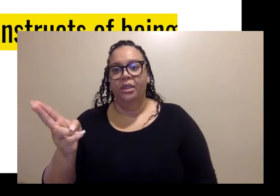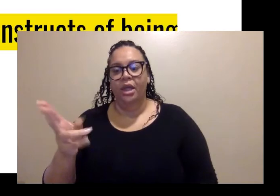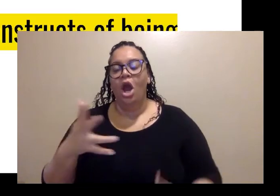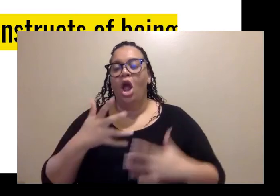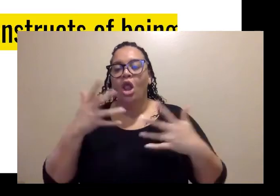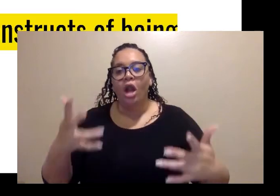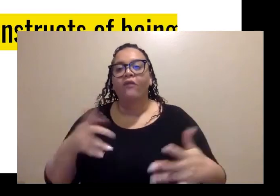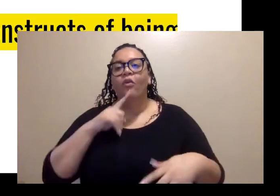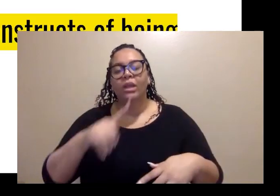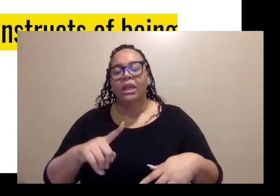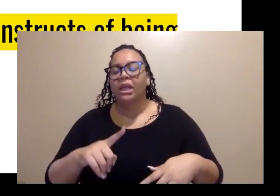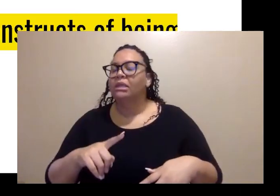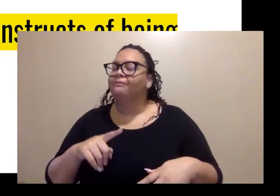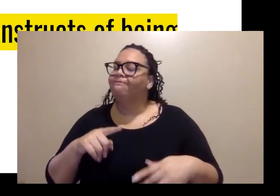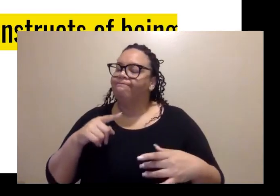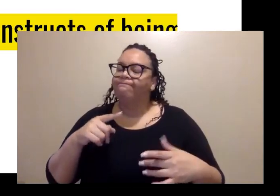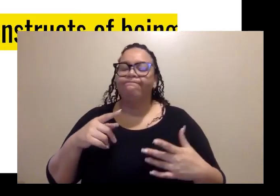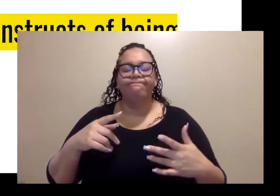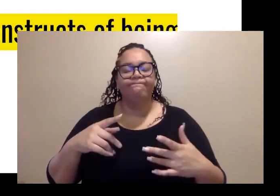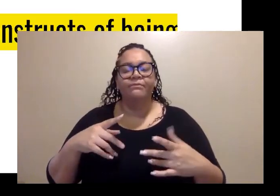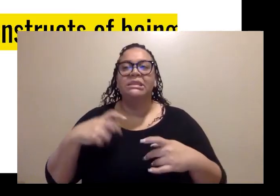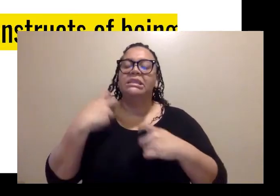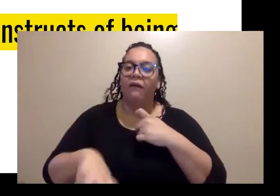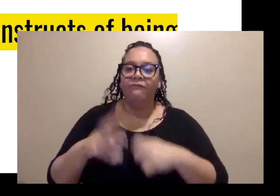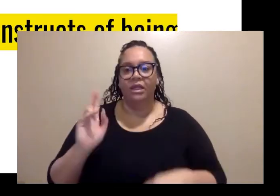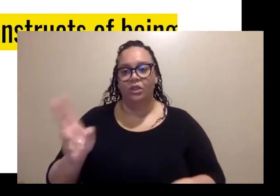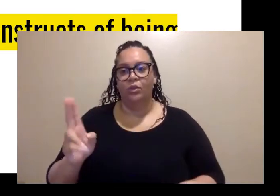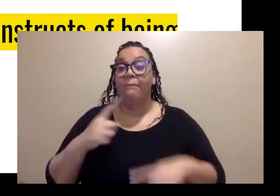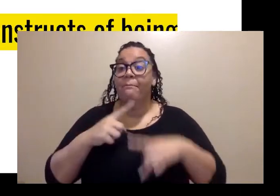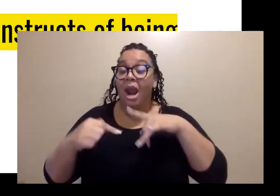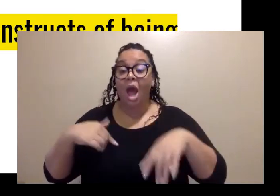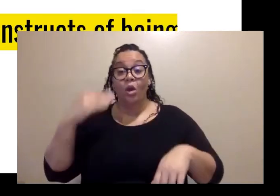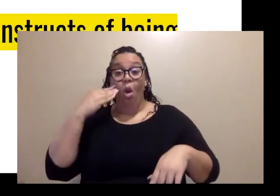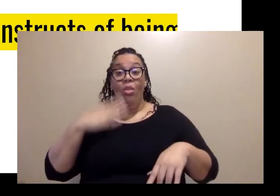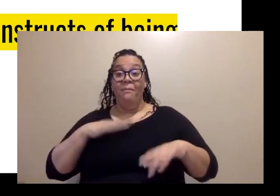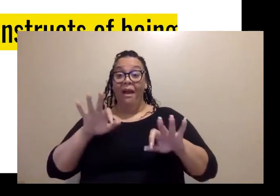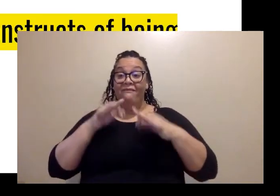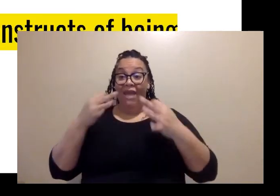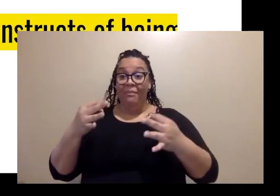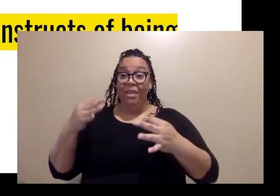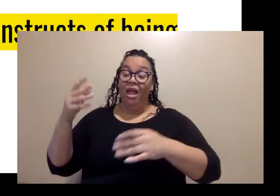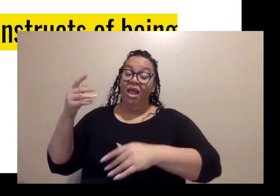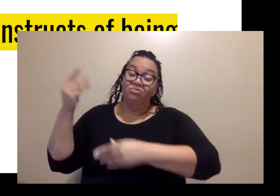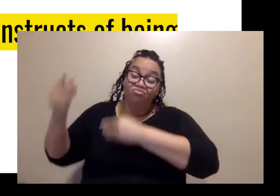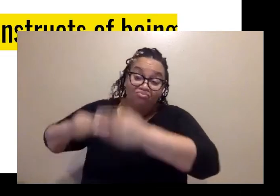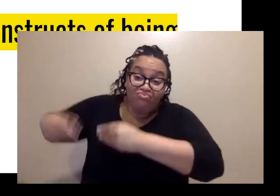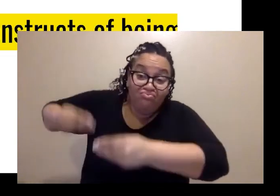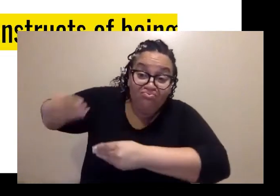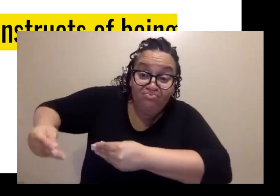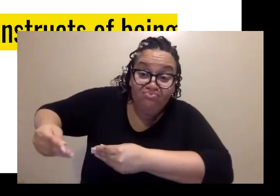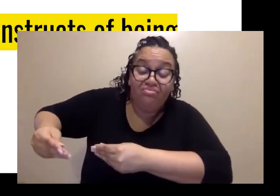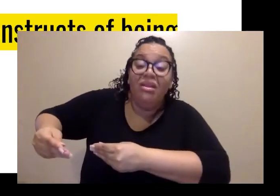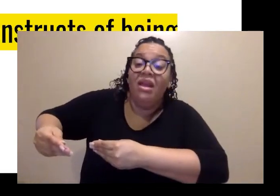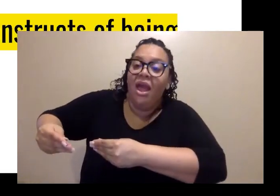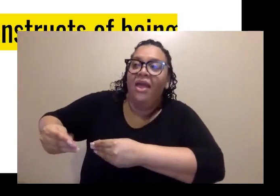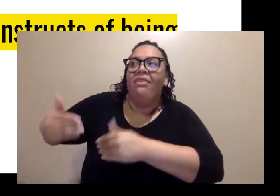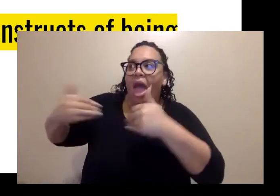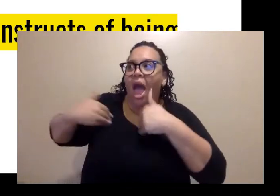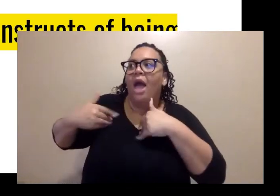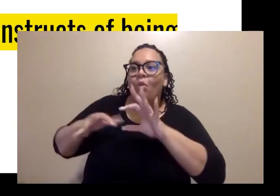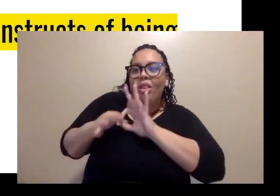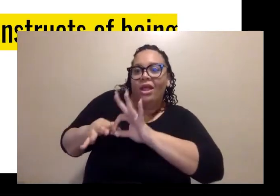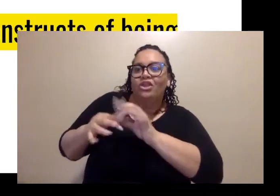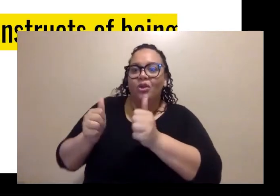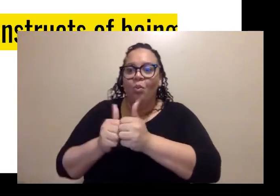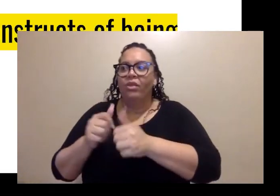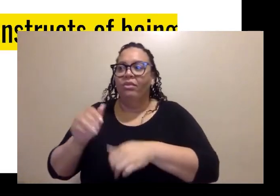that my ancestors were able to be in some relationship with the indigenous people that were still